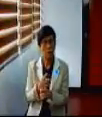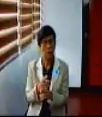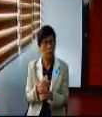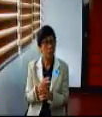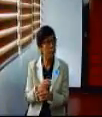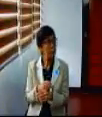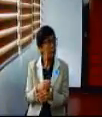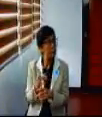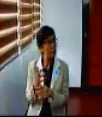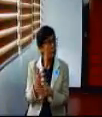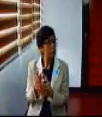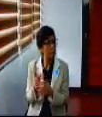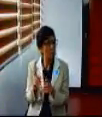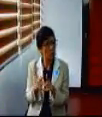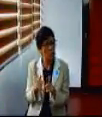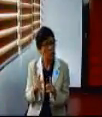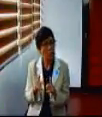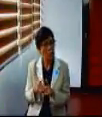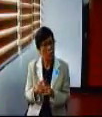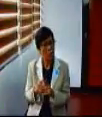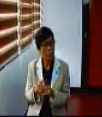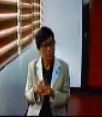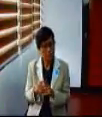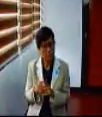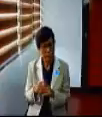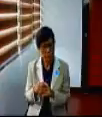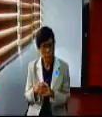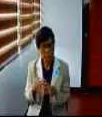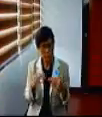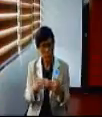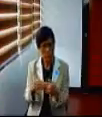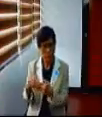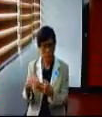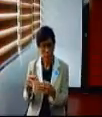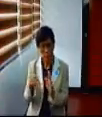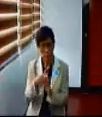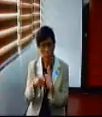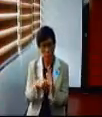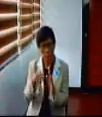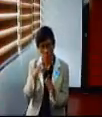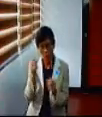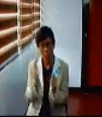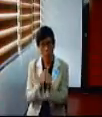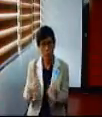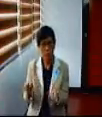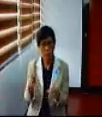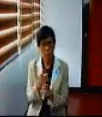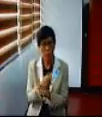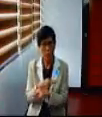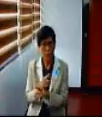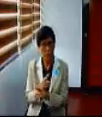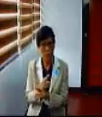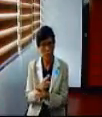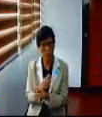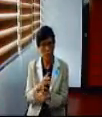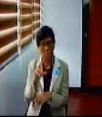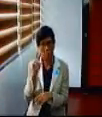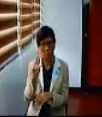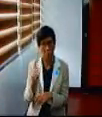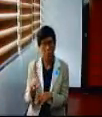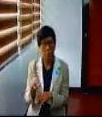primary pillar of the UN guiding principles, because without remedy, none of the other